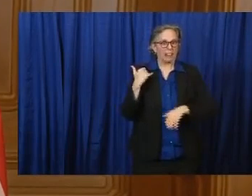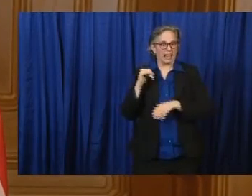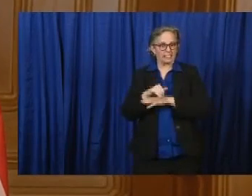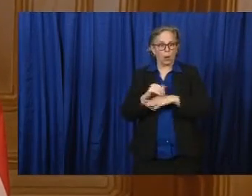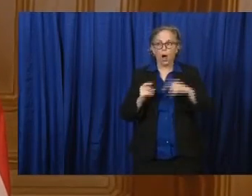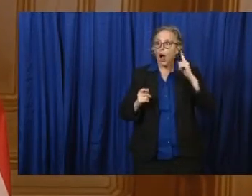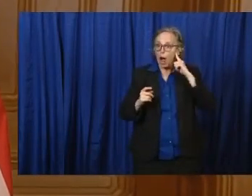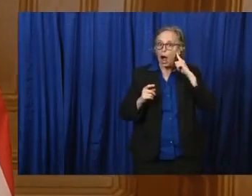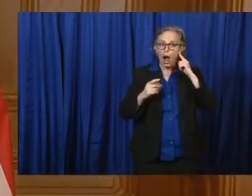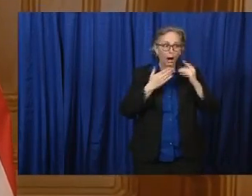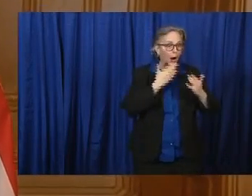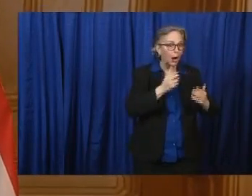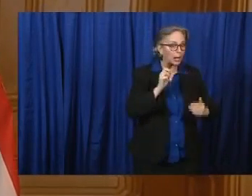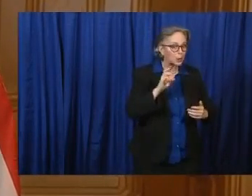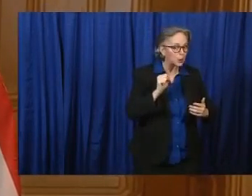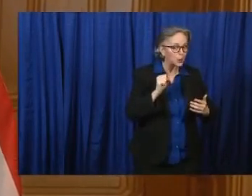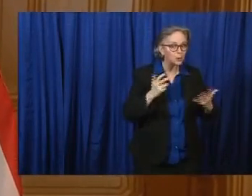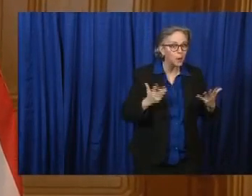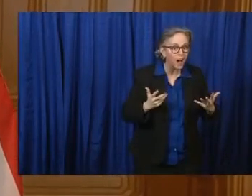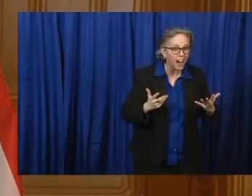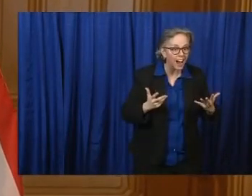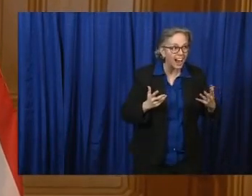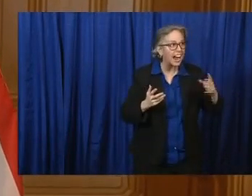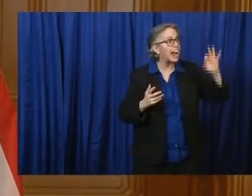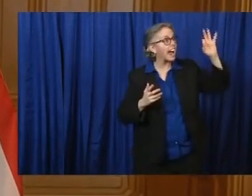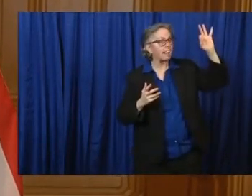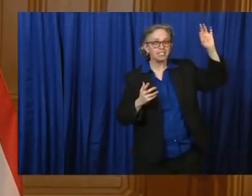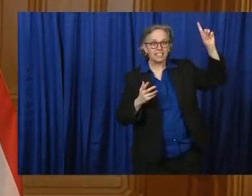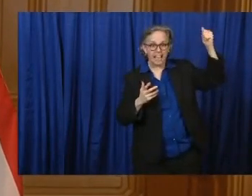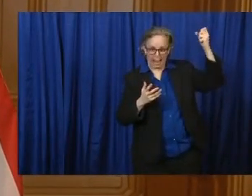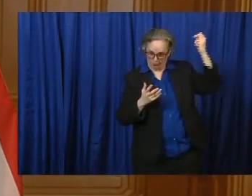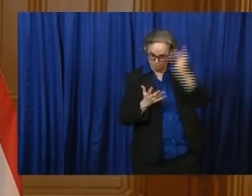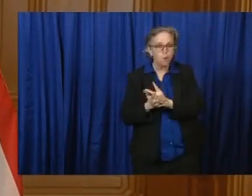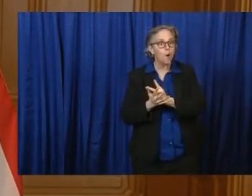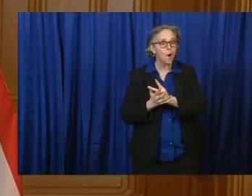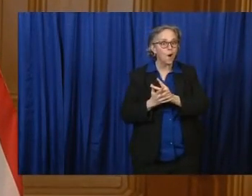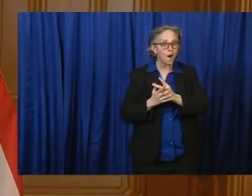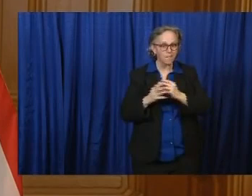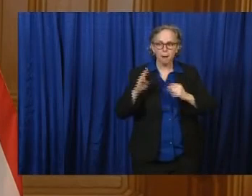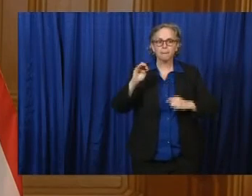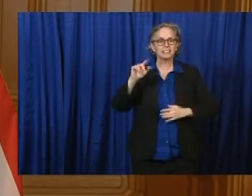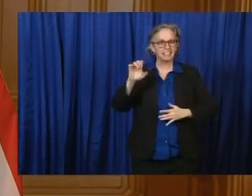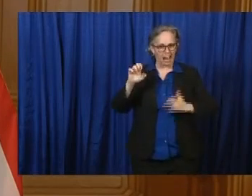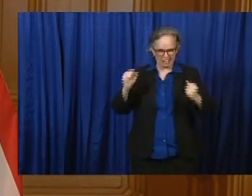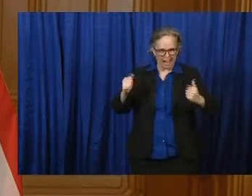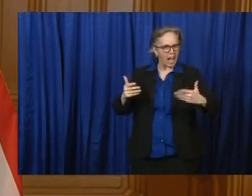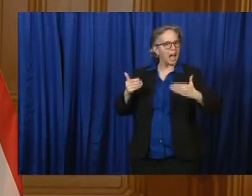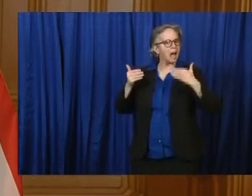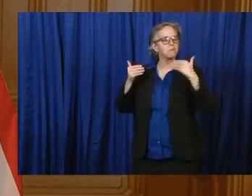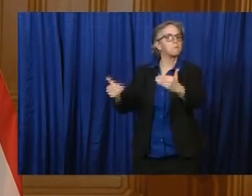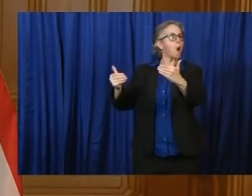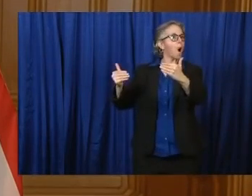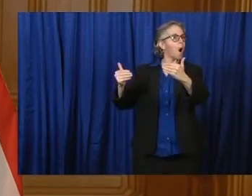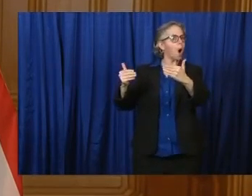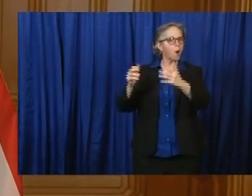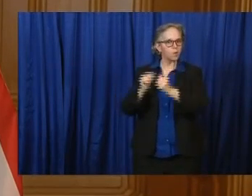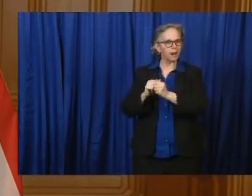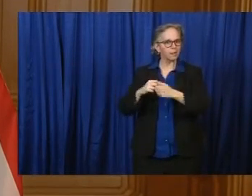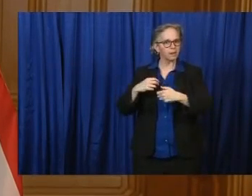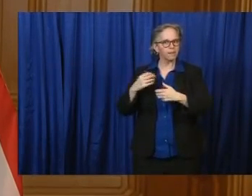is that the FDA had approved Battelle to move forward at full